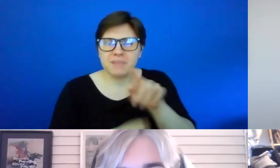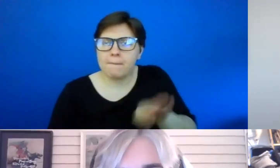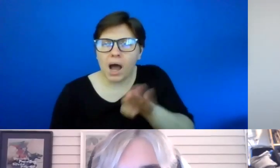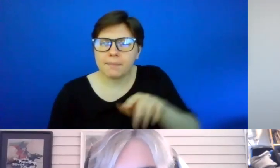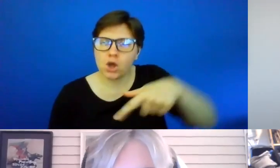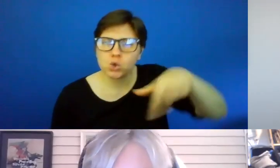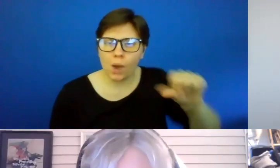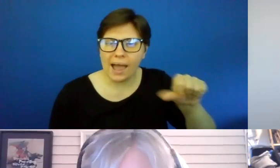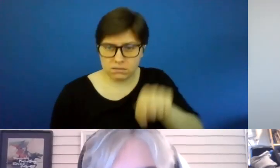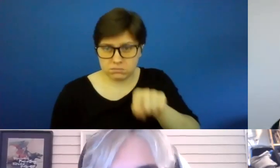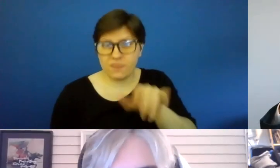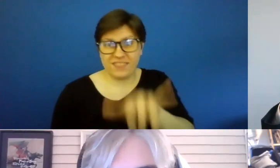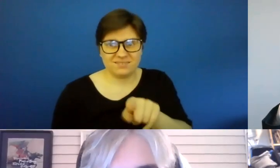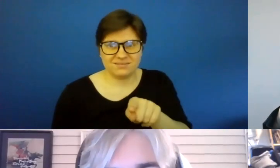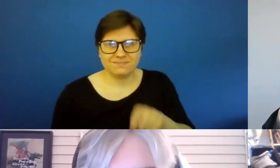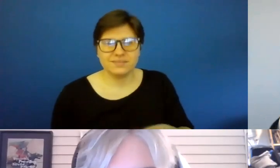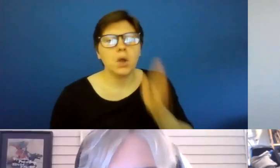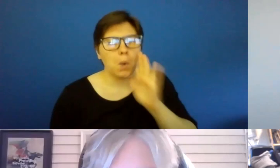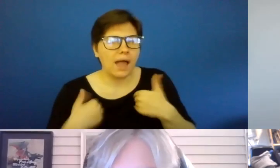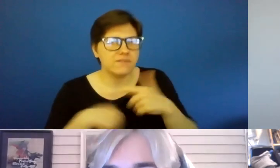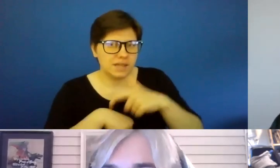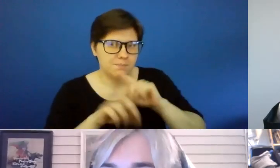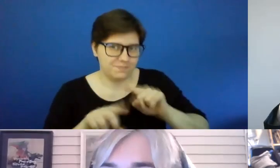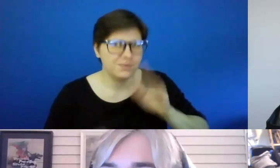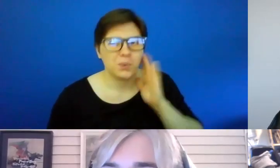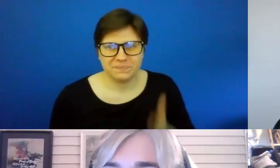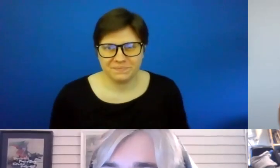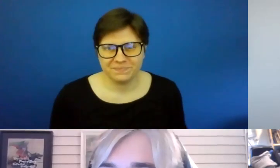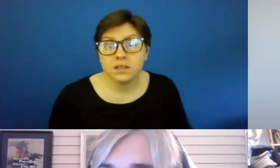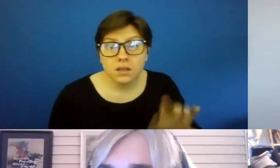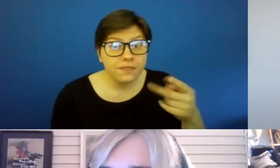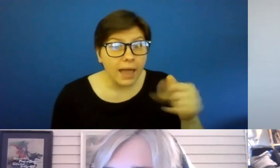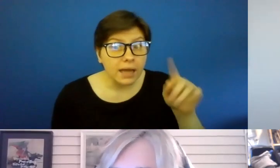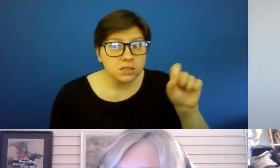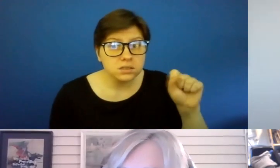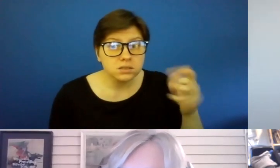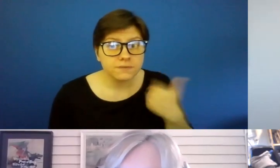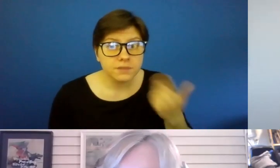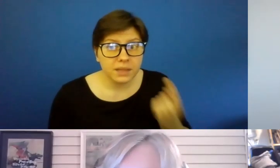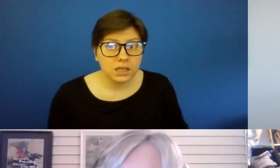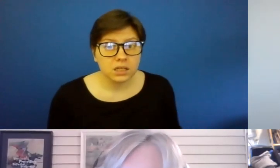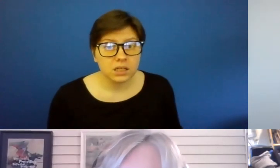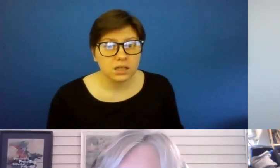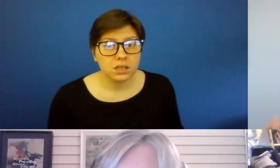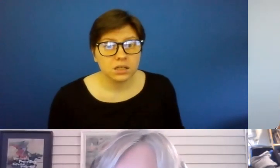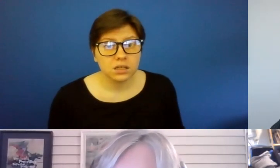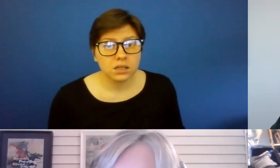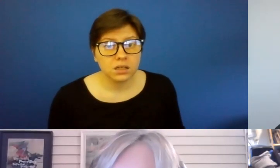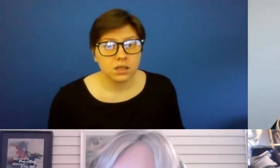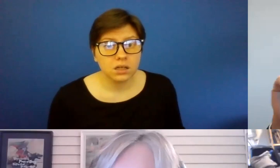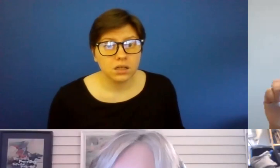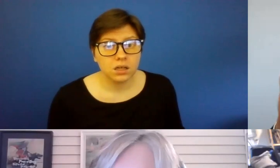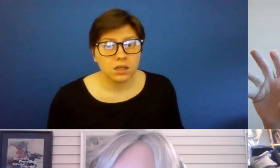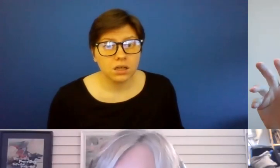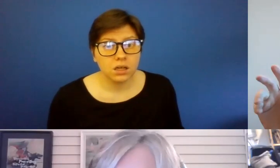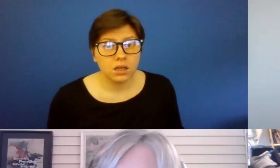of Zoom, and we will have time to get to your questions. Thaddeus, did you have something you want to say? May I just, in less